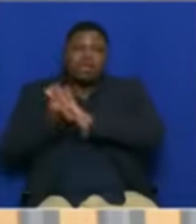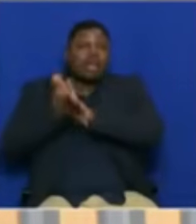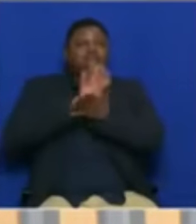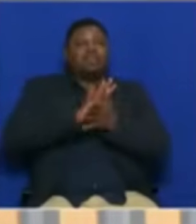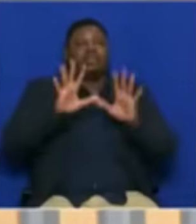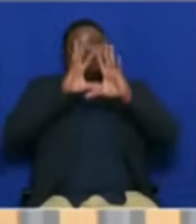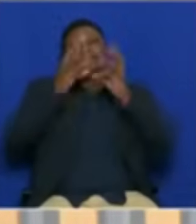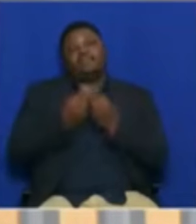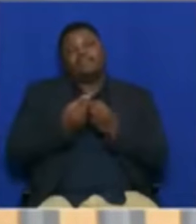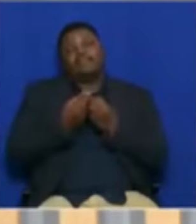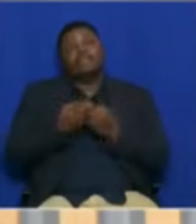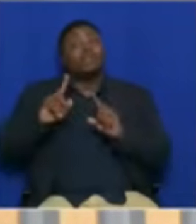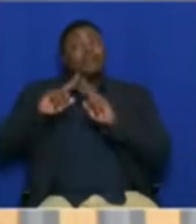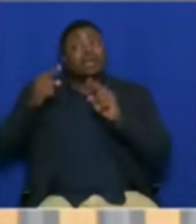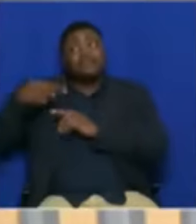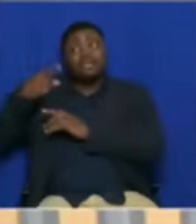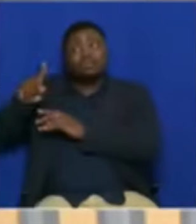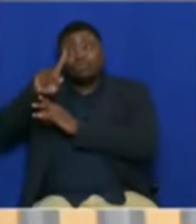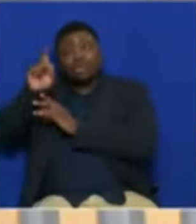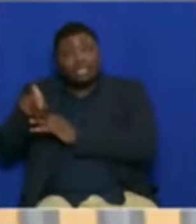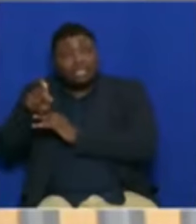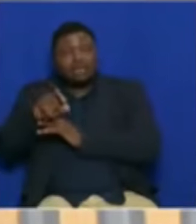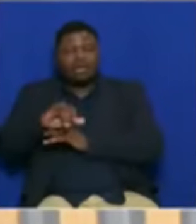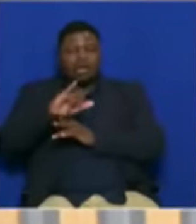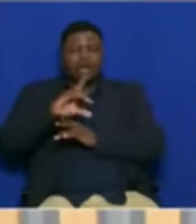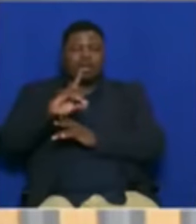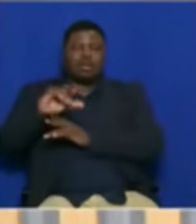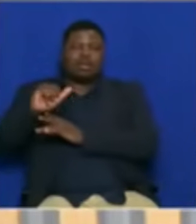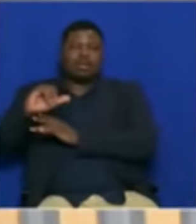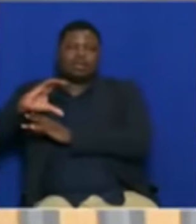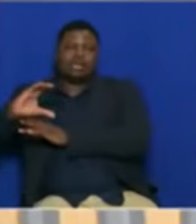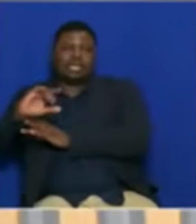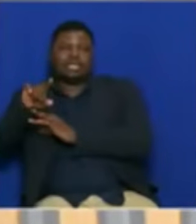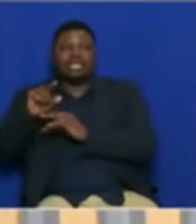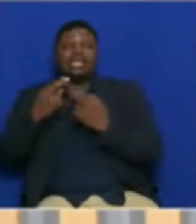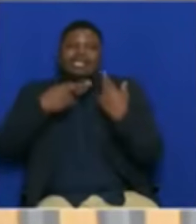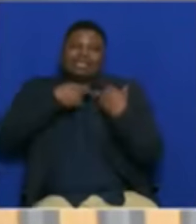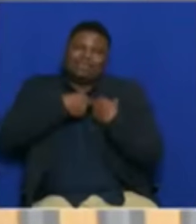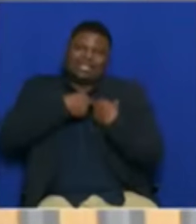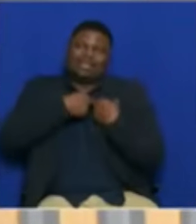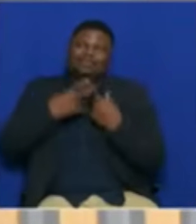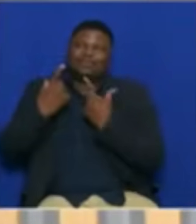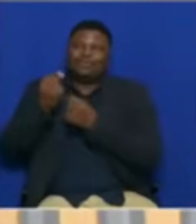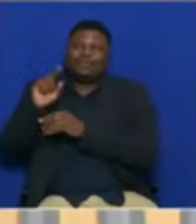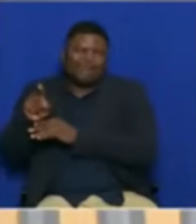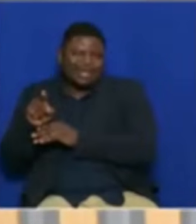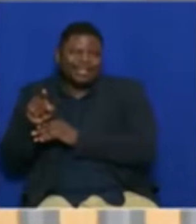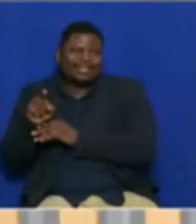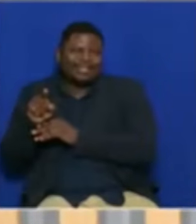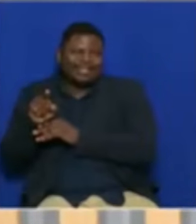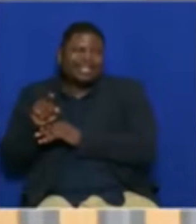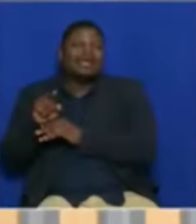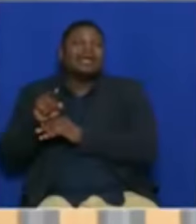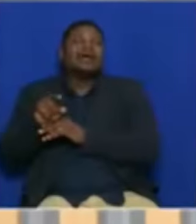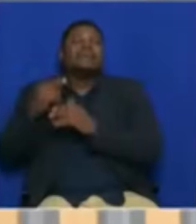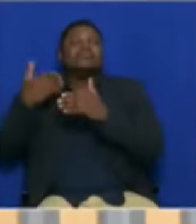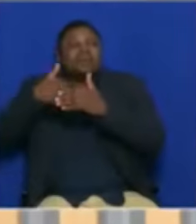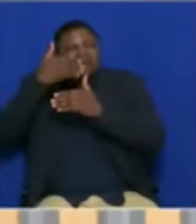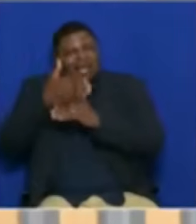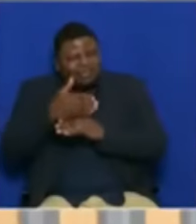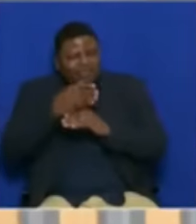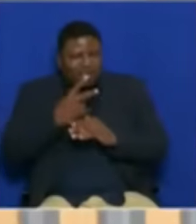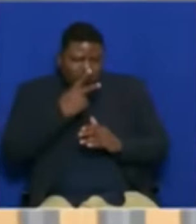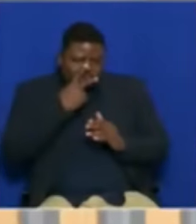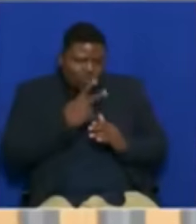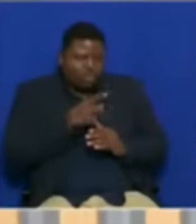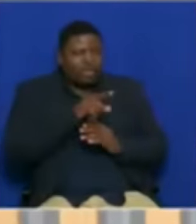it include them commenting, looking at adverts, this advert, and commenting? If the answer is no, then anything that's